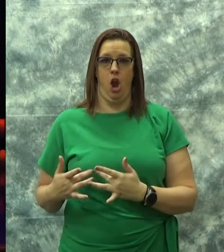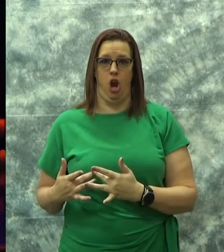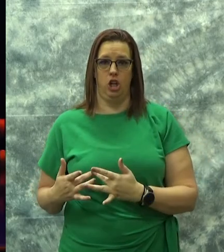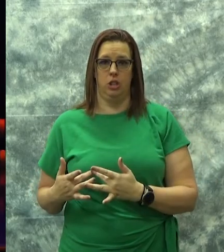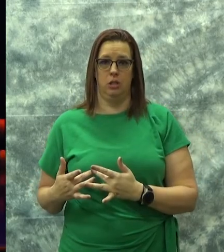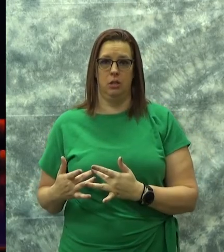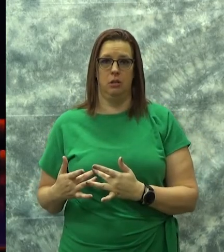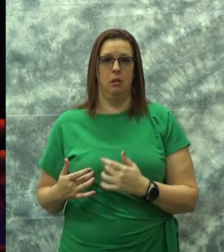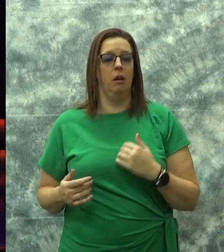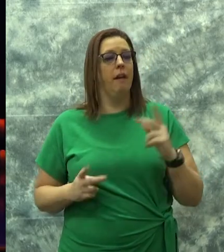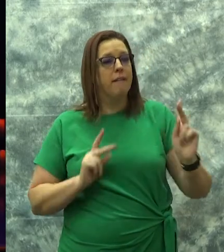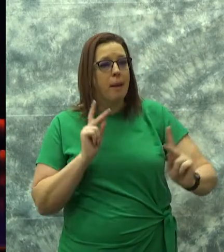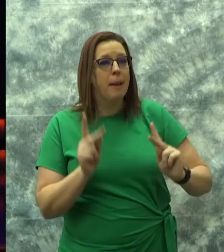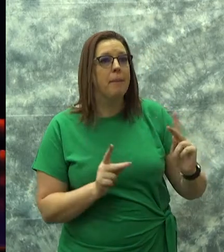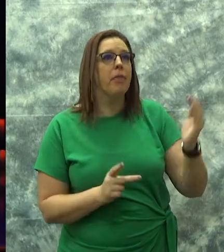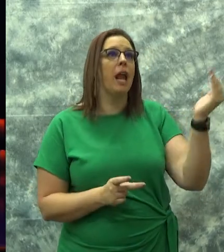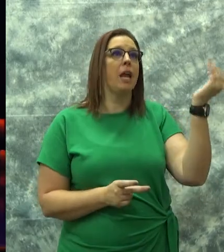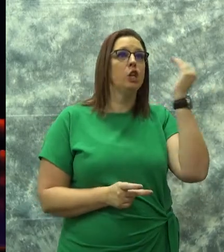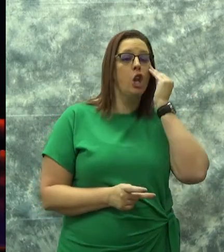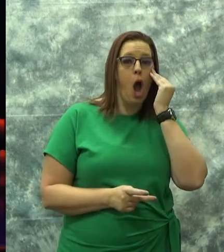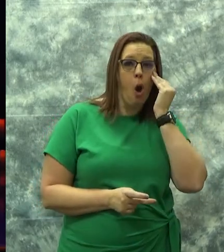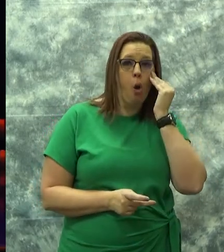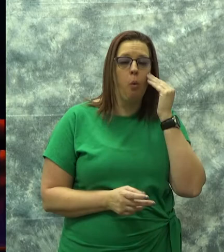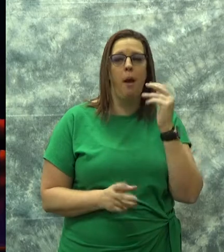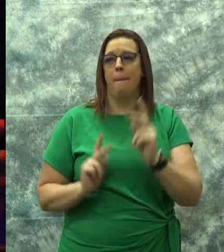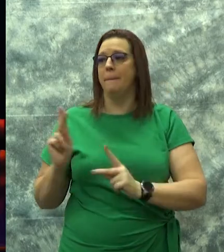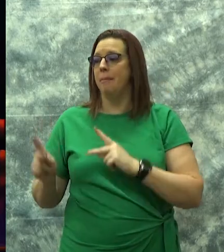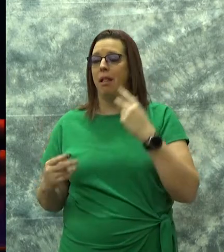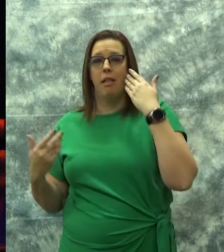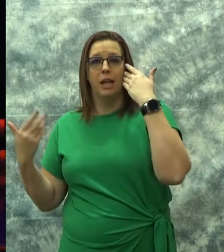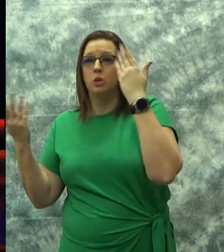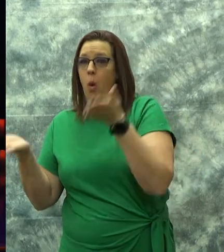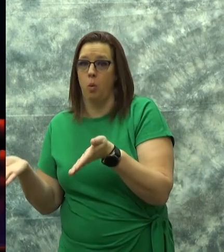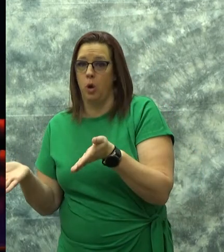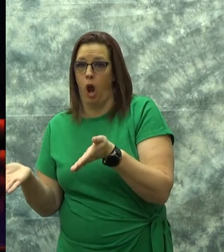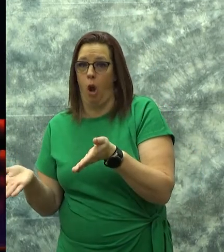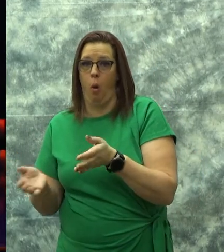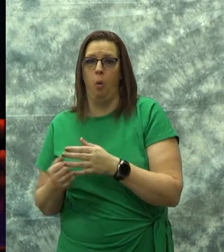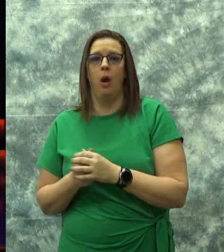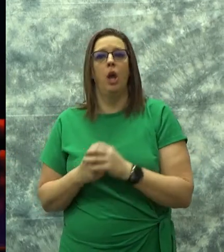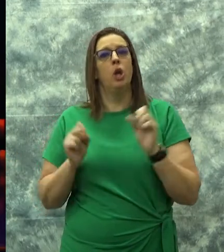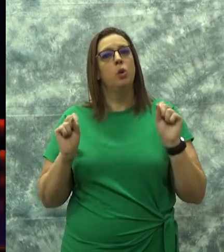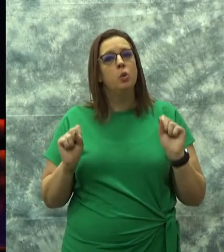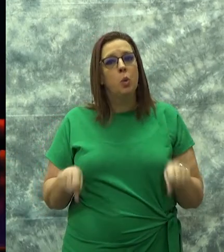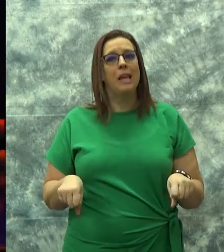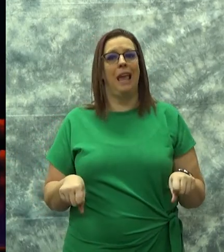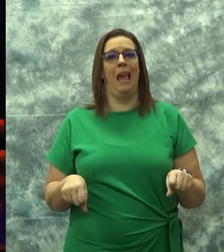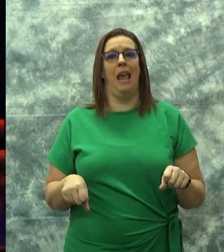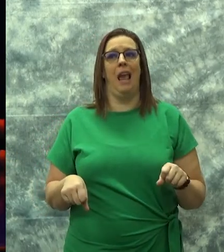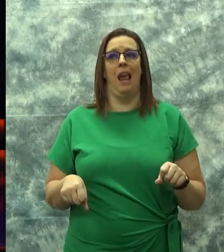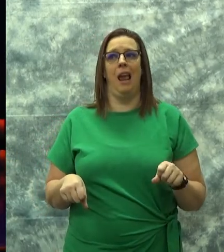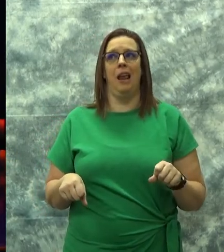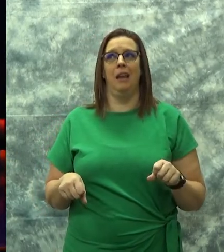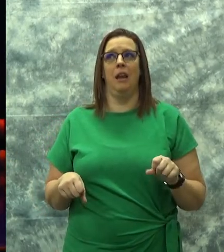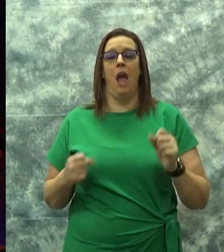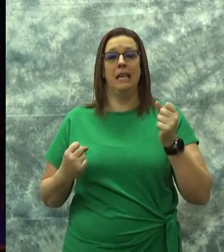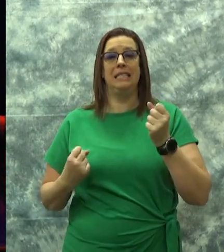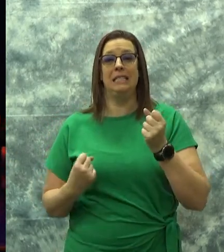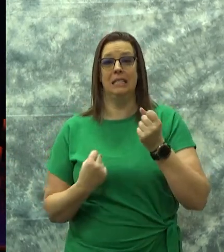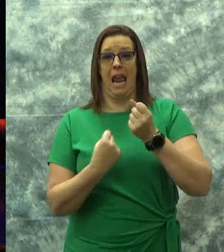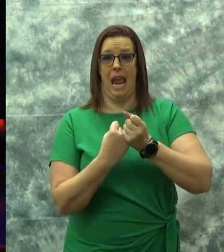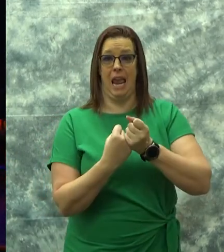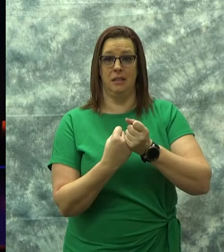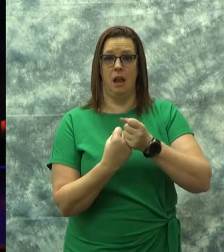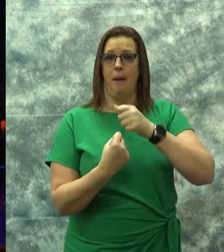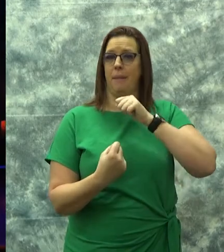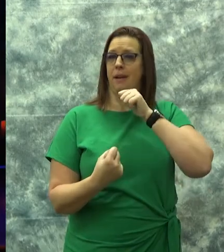And whether it's people I know personally or people in the public that I don't know, we can stand together and not agree